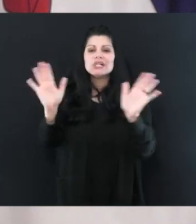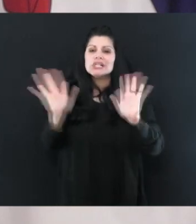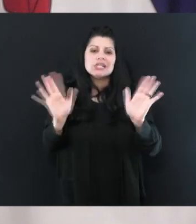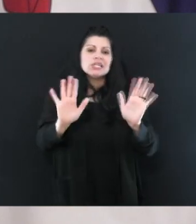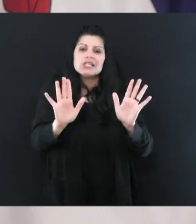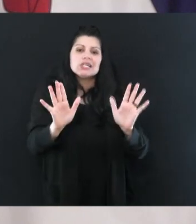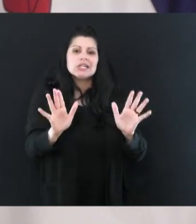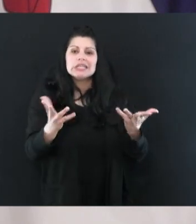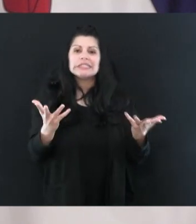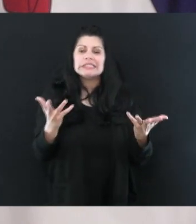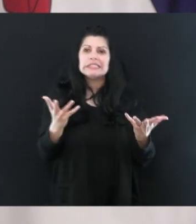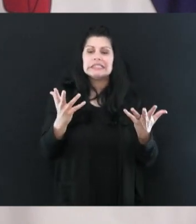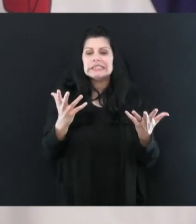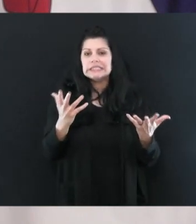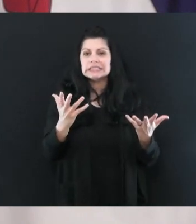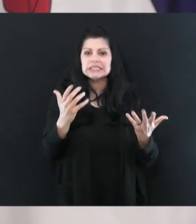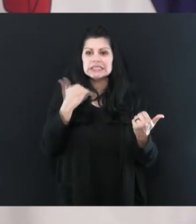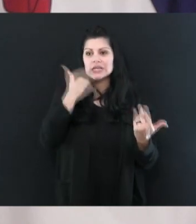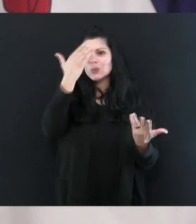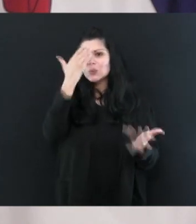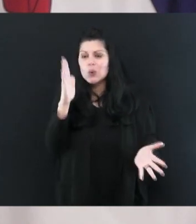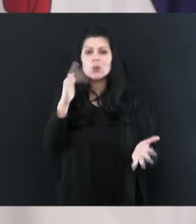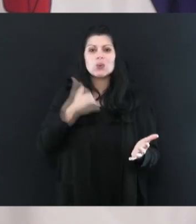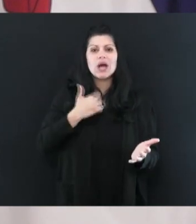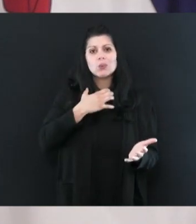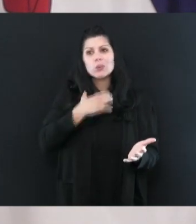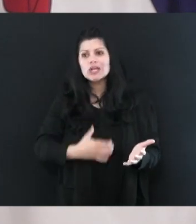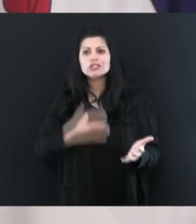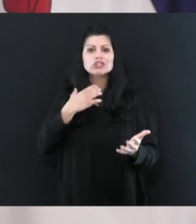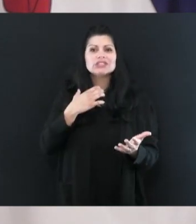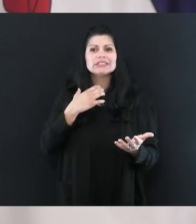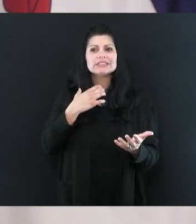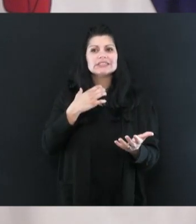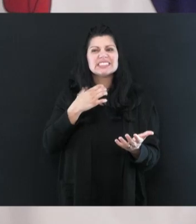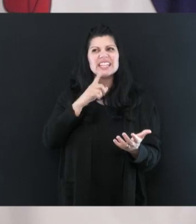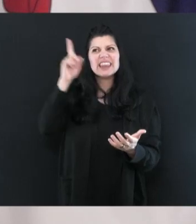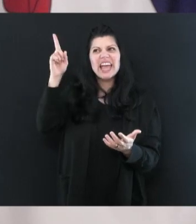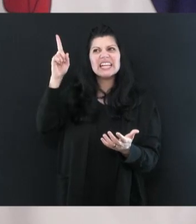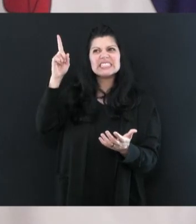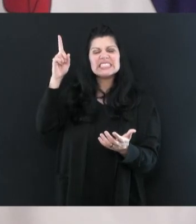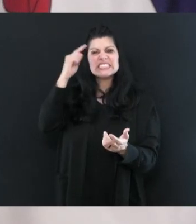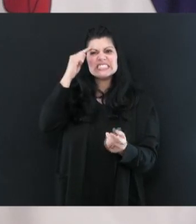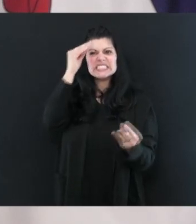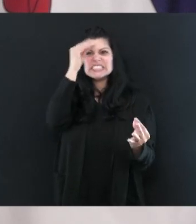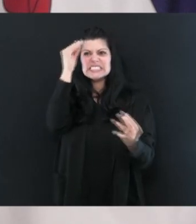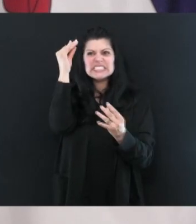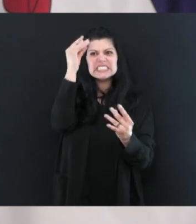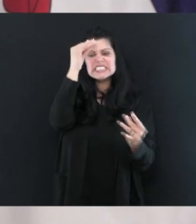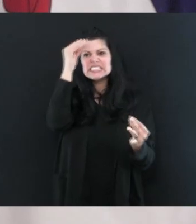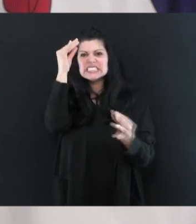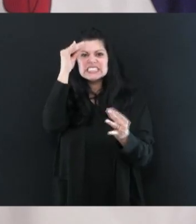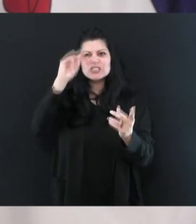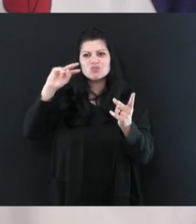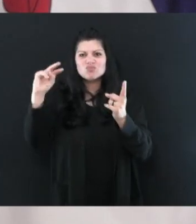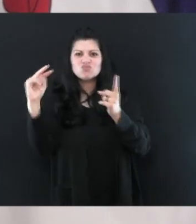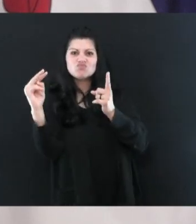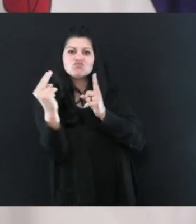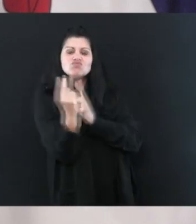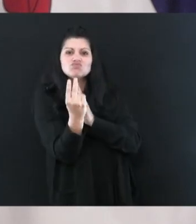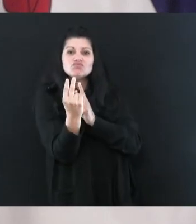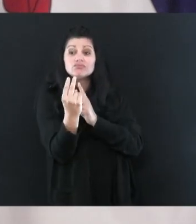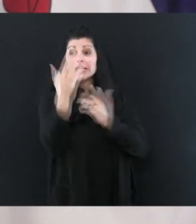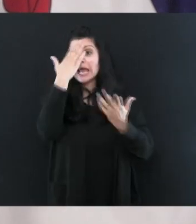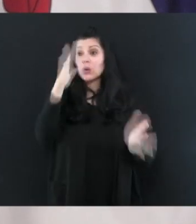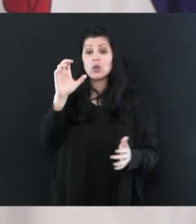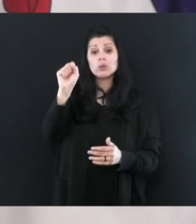I wish to goodness that reason would prevail, but I don't know if the the last stimulus package will